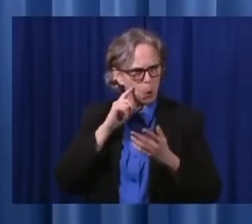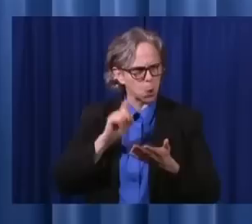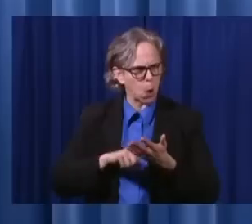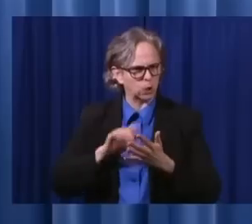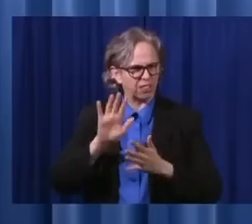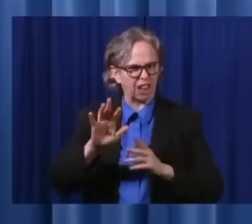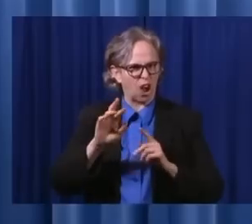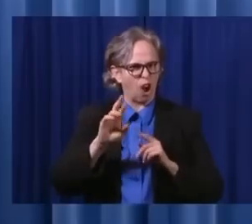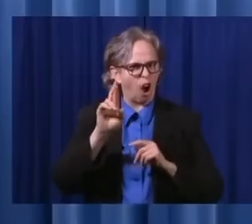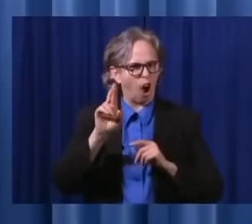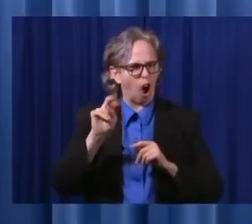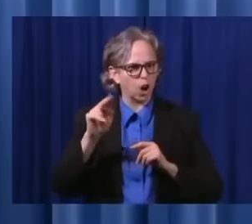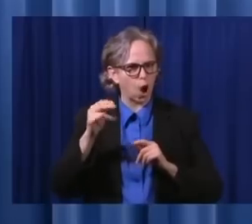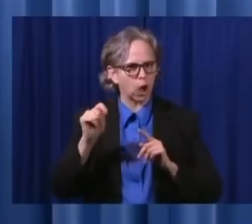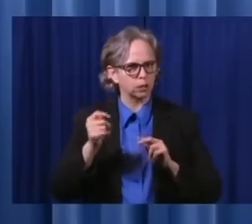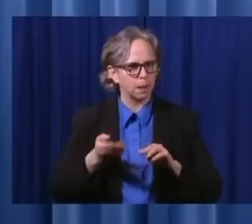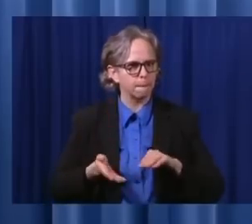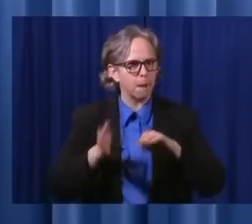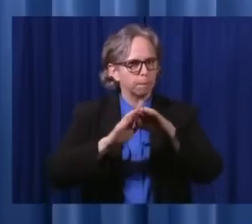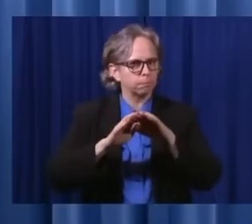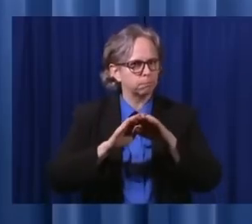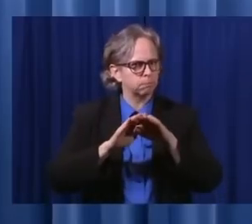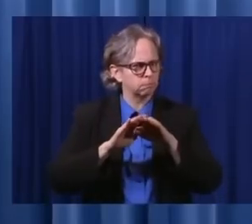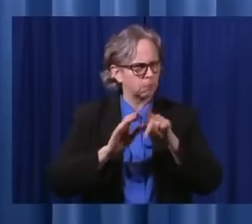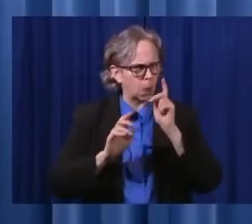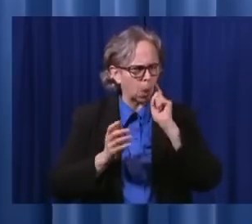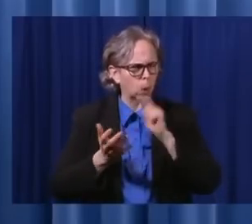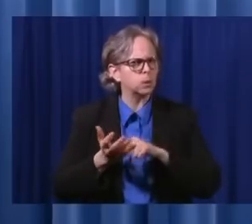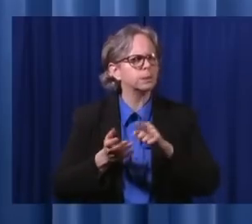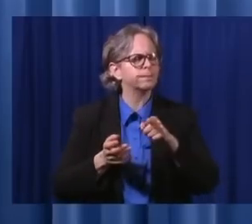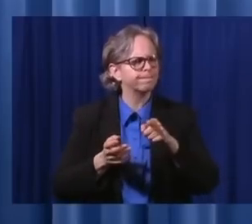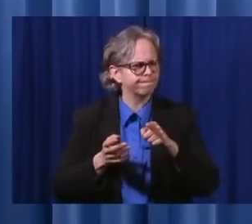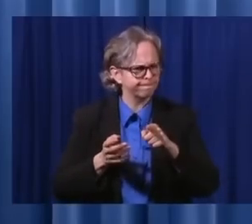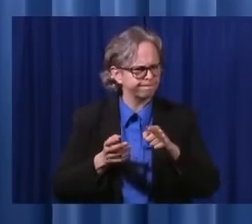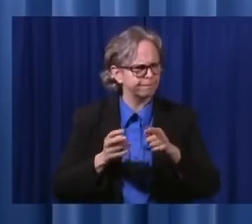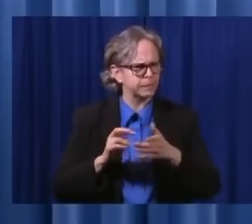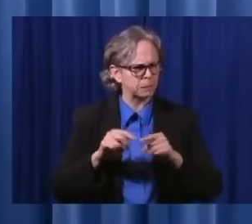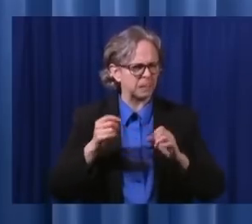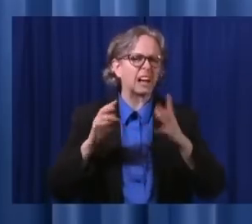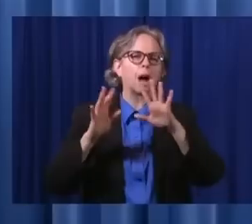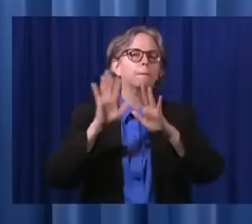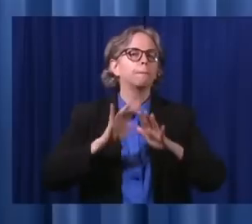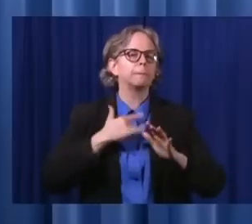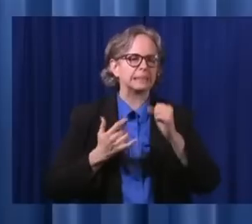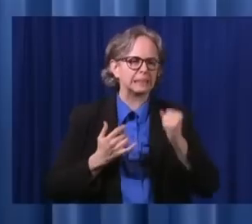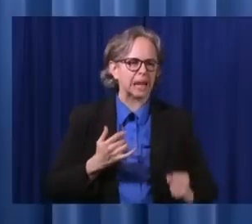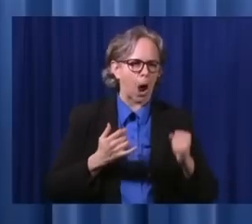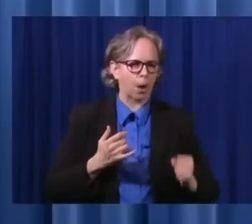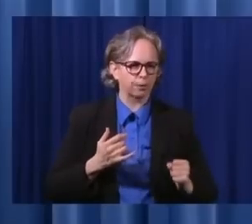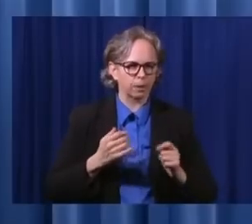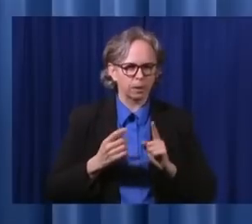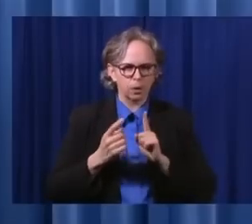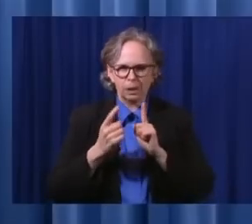other counties, but I think one was at 1.2 and one was at 1.19,